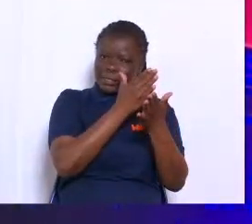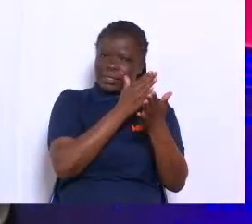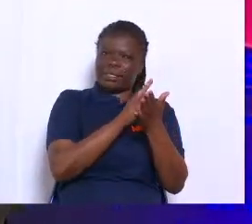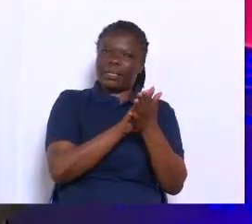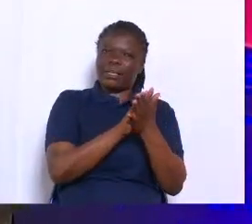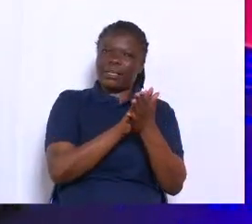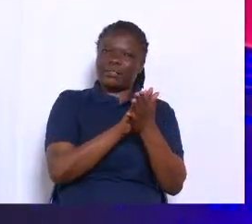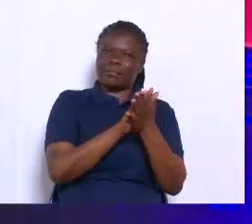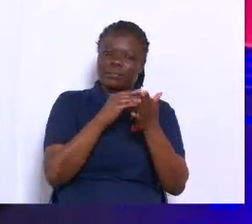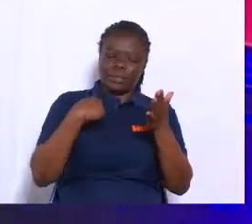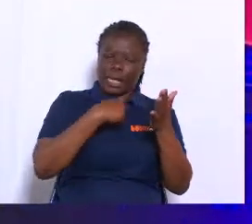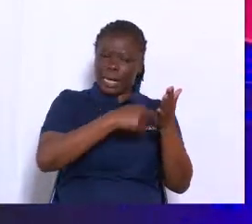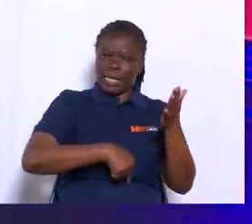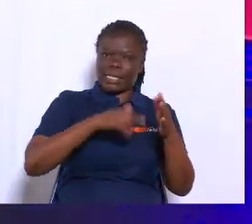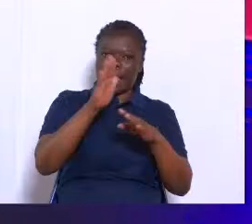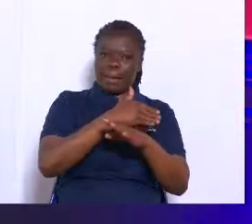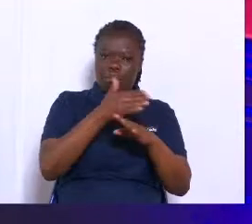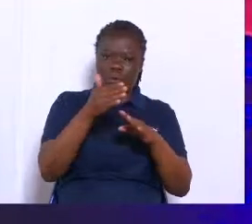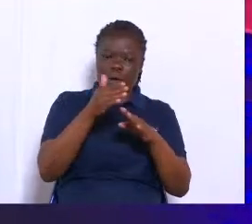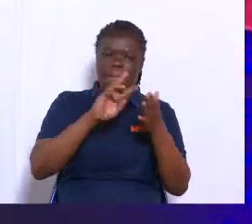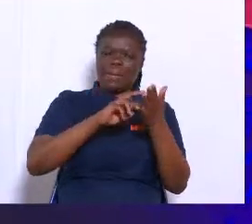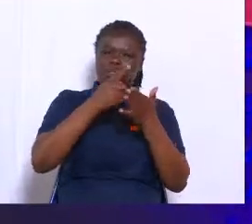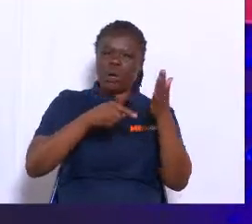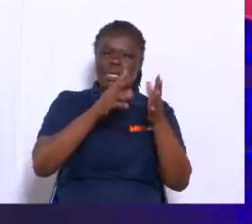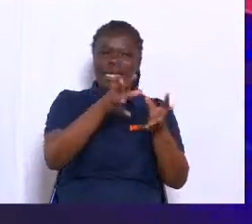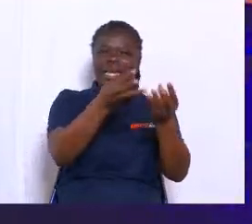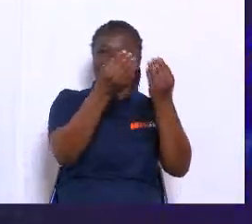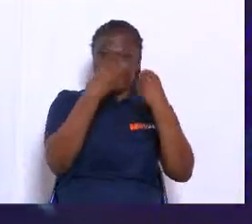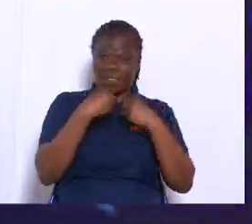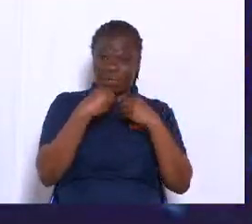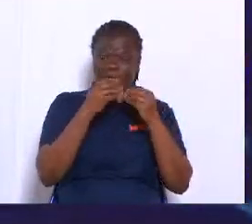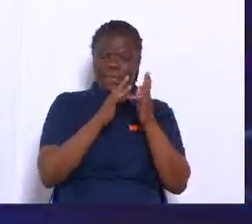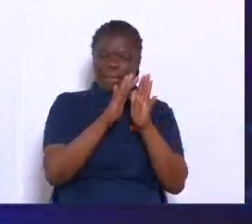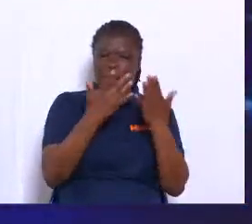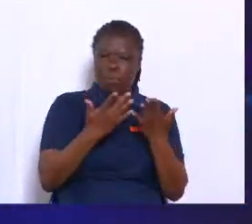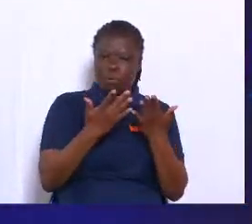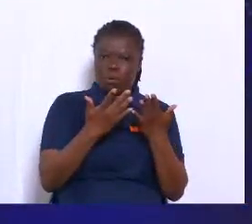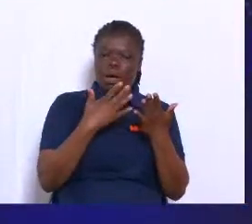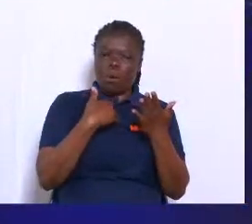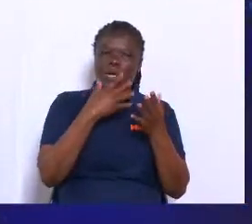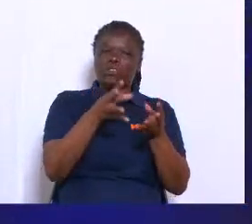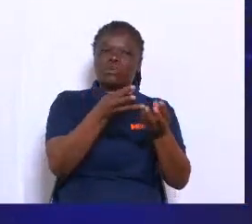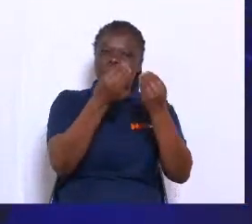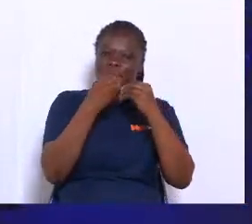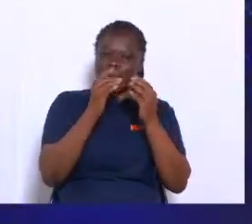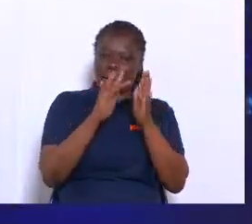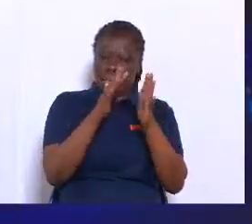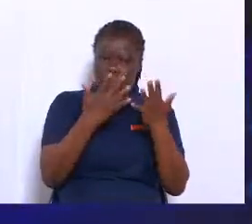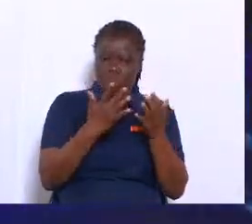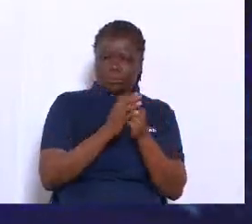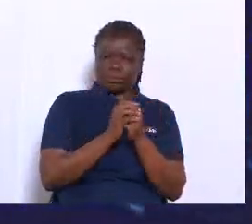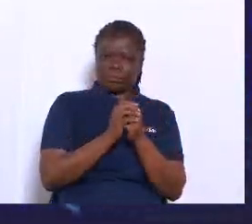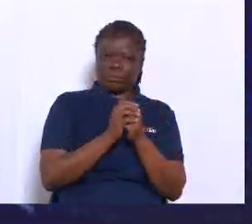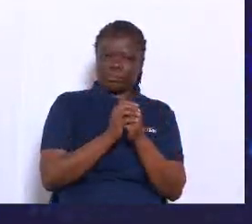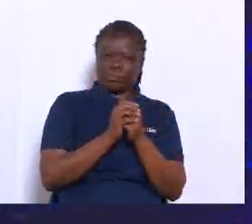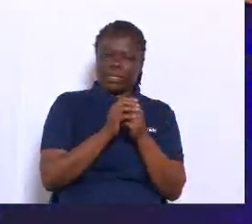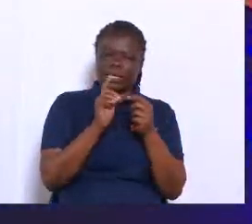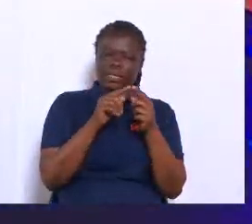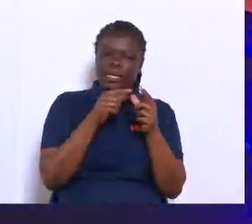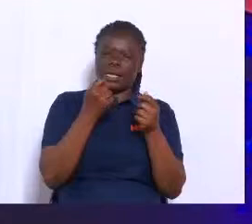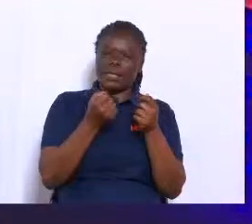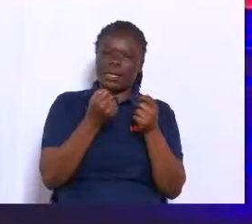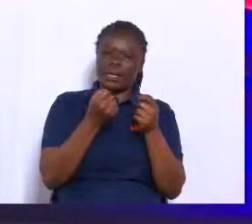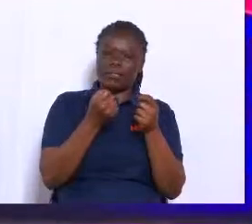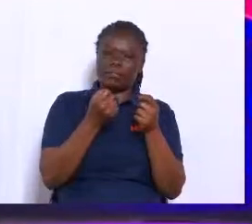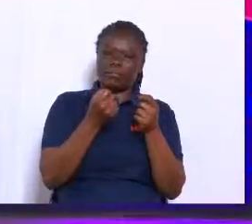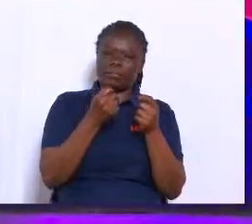the Chinese hymn is Give Me the Bible. And she said, he wants a Bible. I got to get a Bible to him. The Chinese government allowed them to send